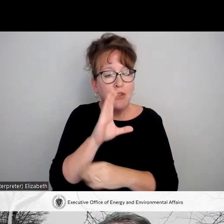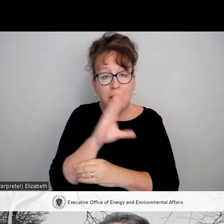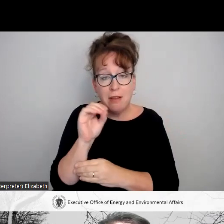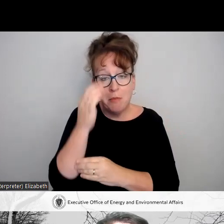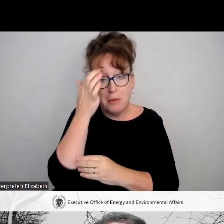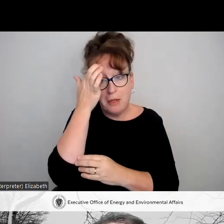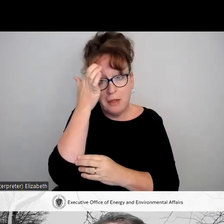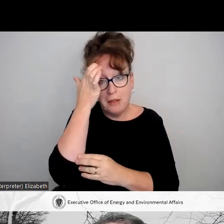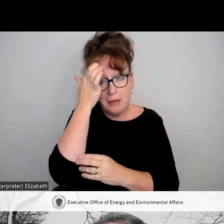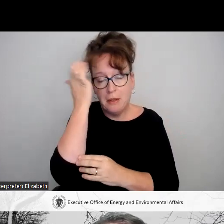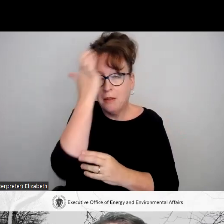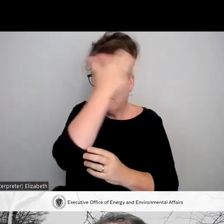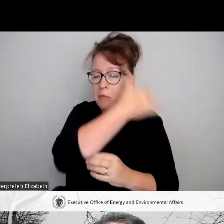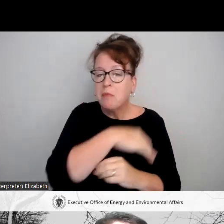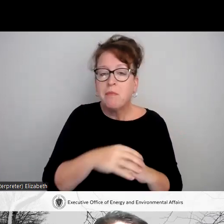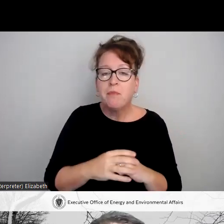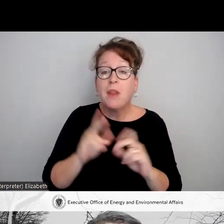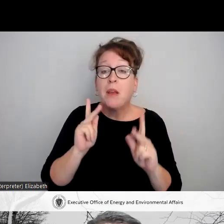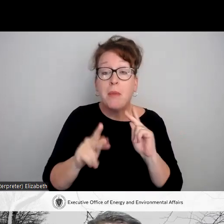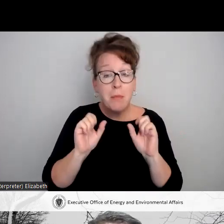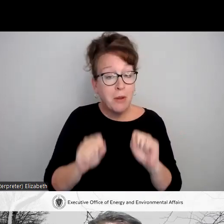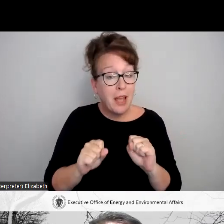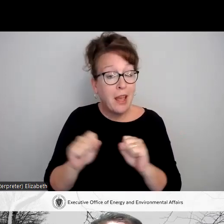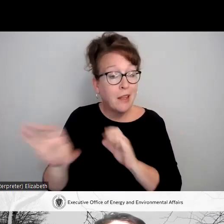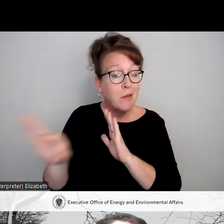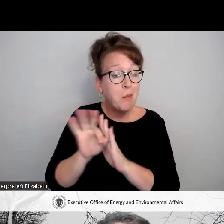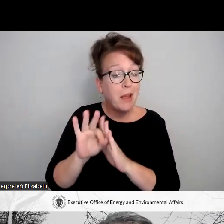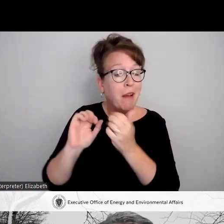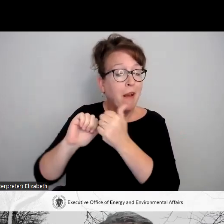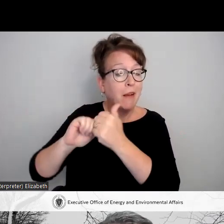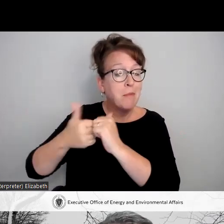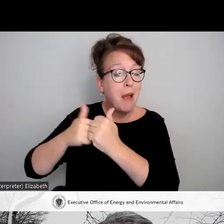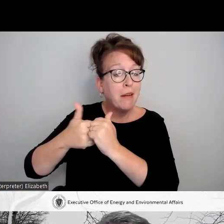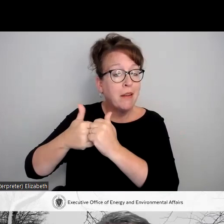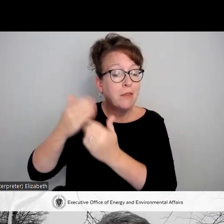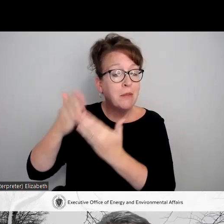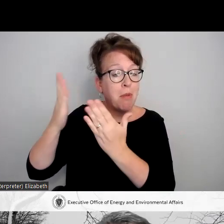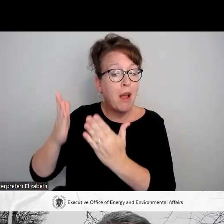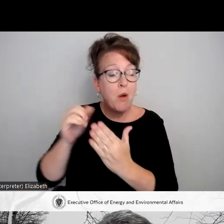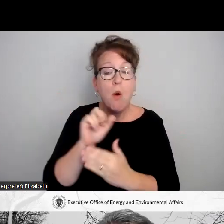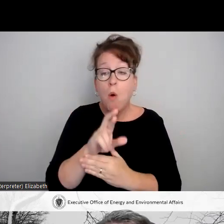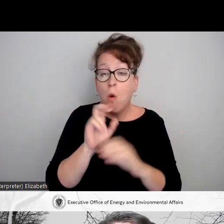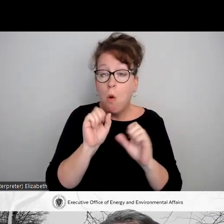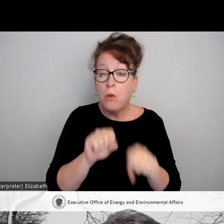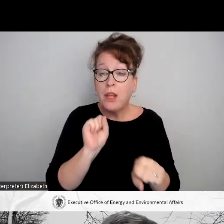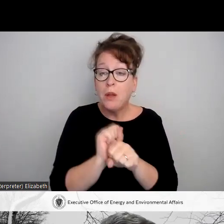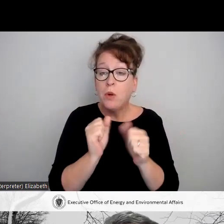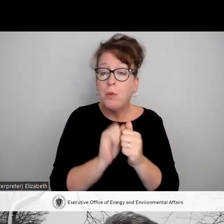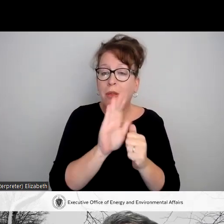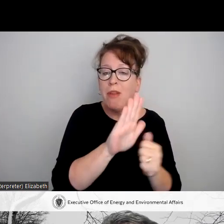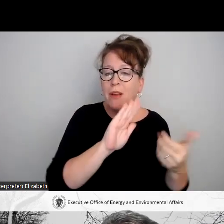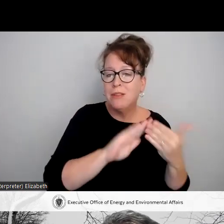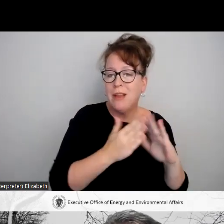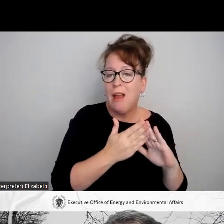seek to get their supply from a competitive supplier, or they can work with a municipality if that